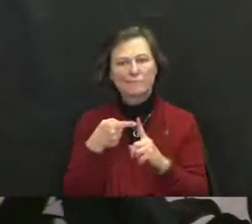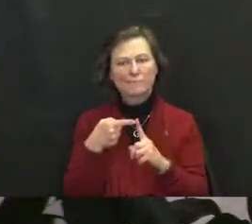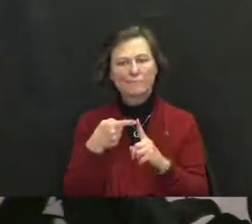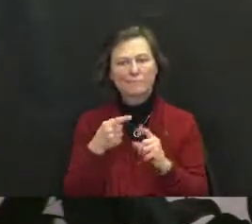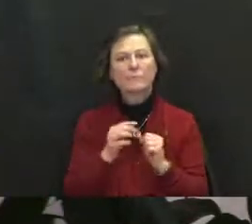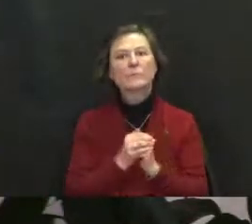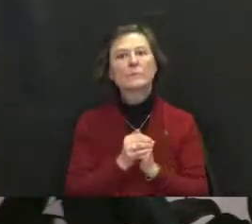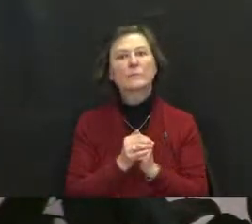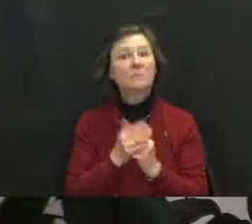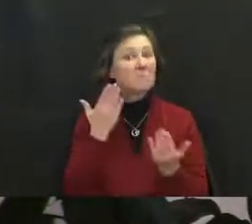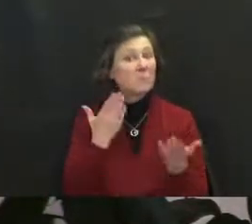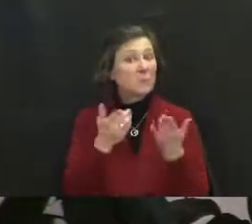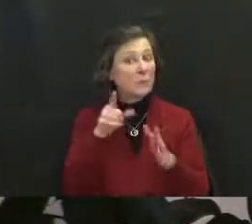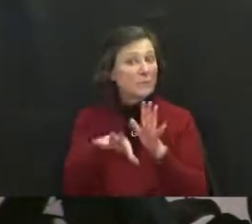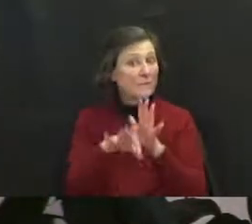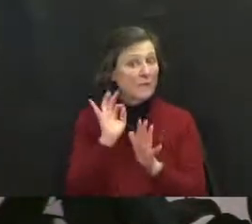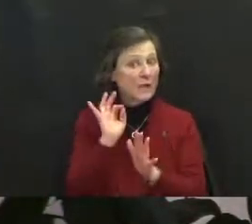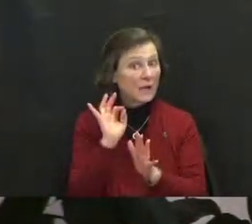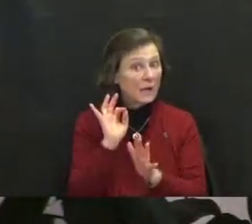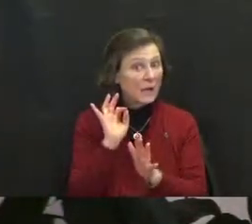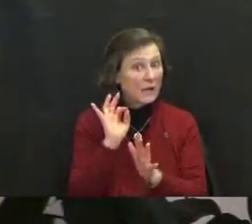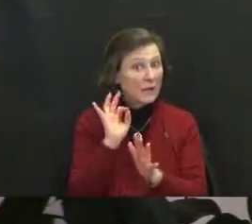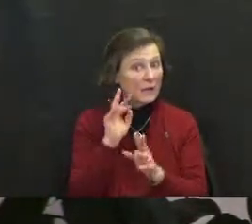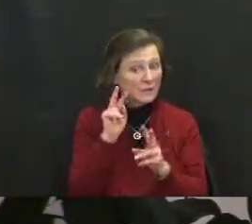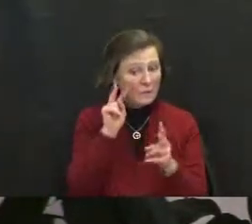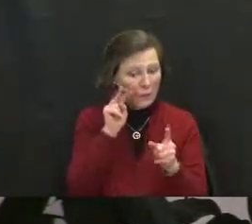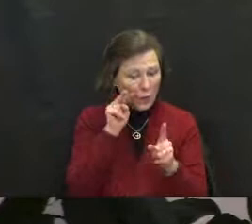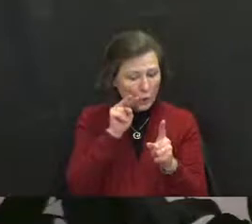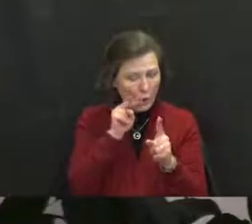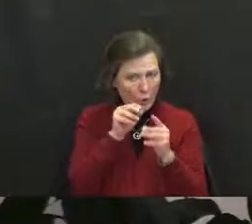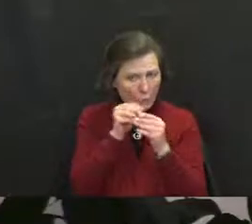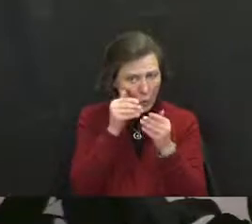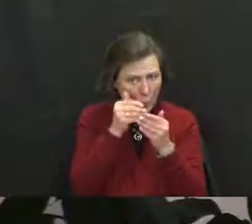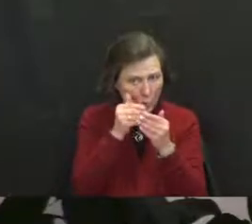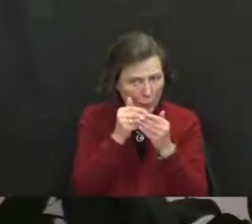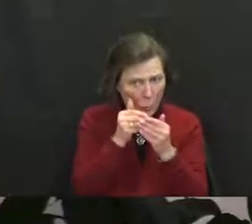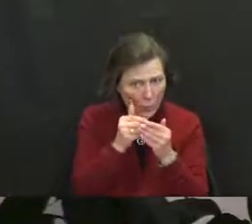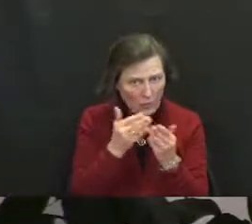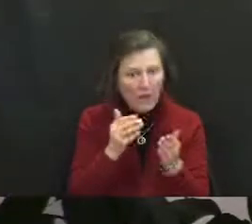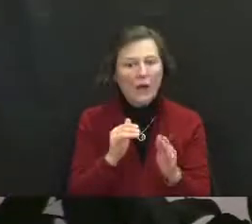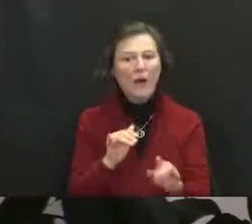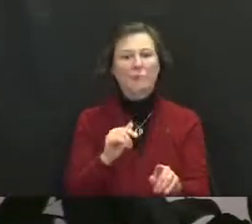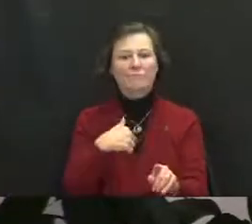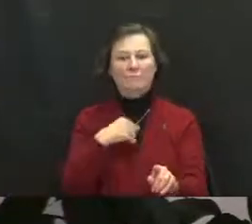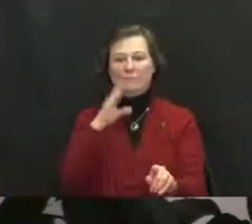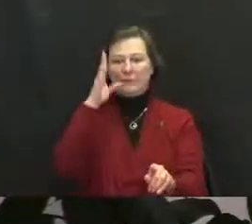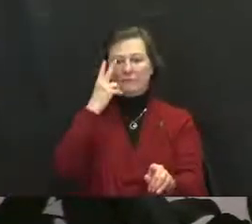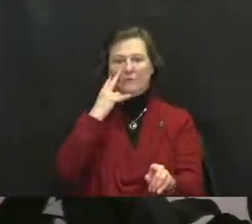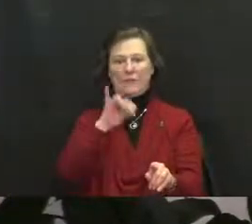And you might discover, looking a little closer, you might discover some things you haven't seen before.